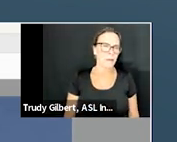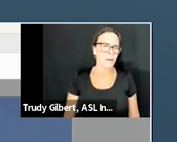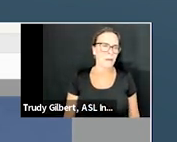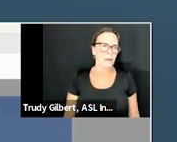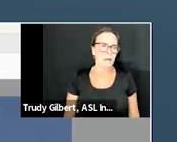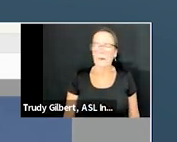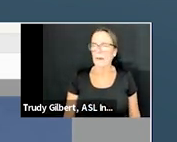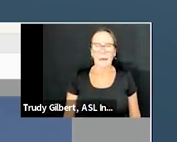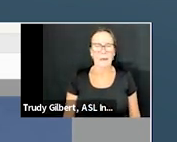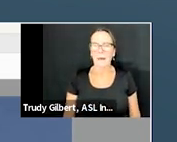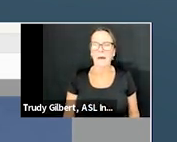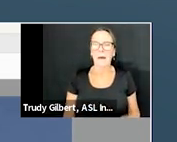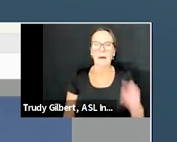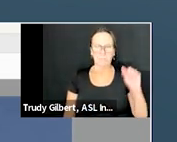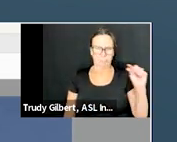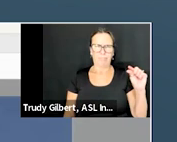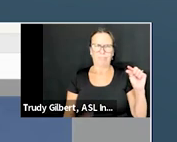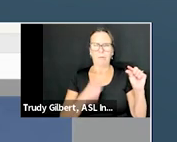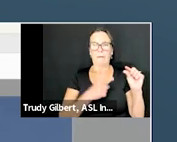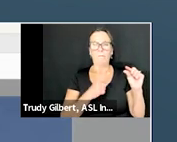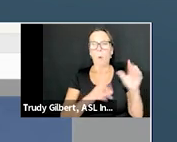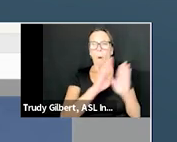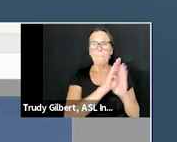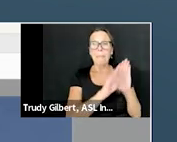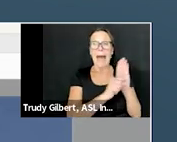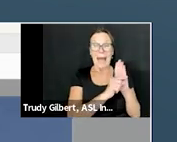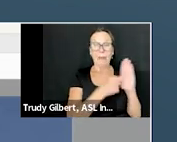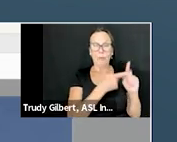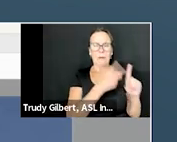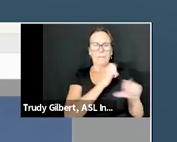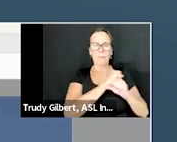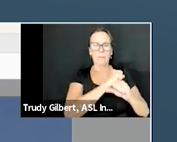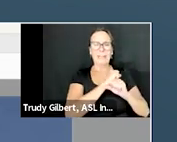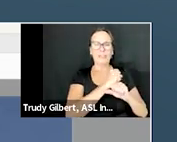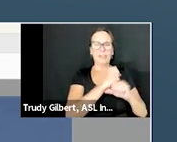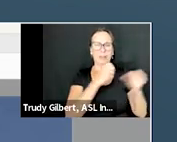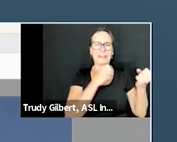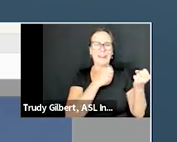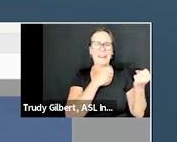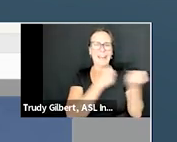And just a little bit in terms of the background of the protection and advocacy system.